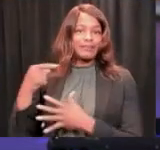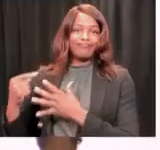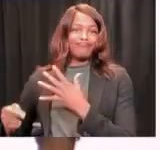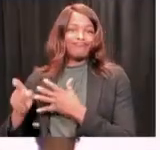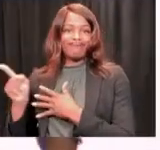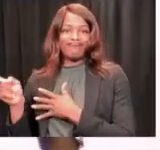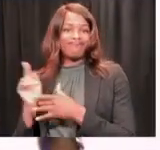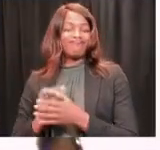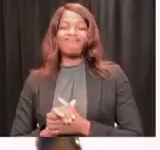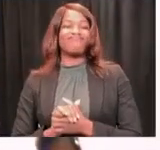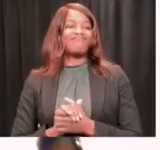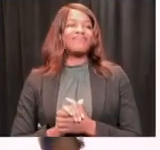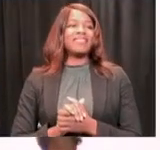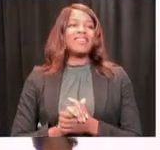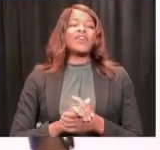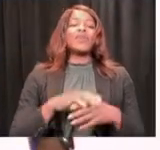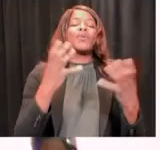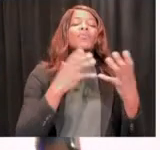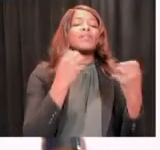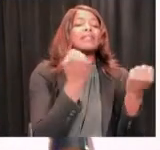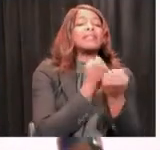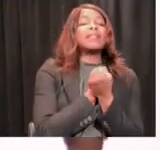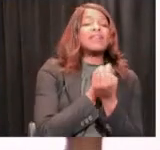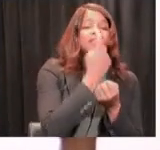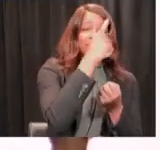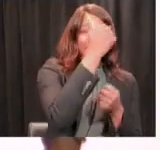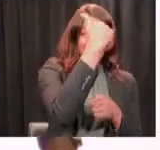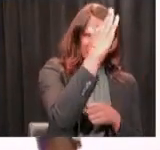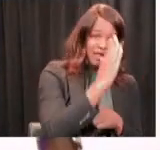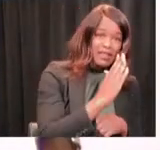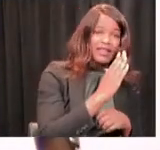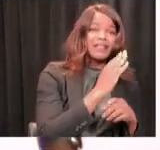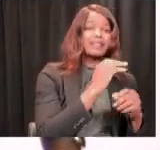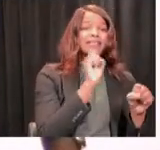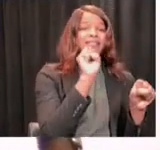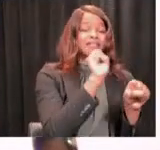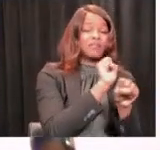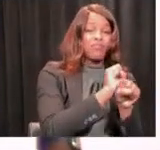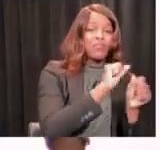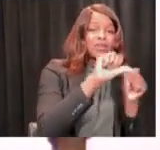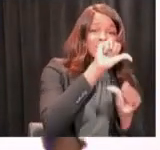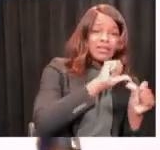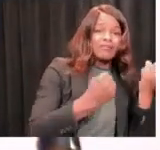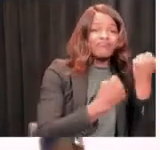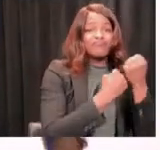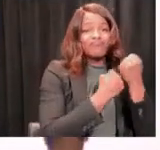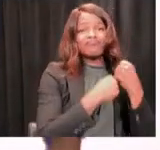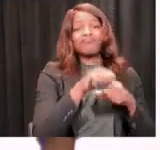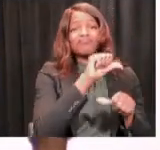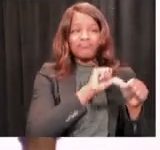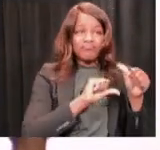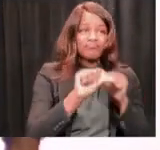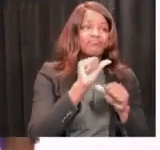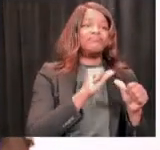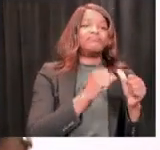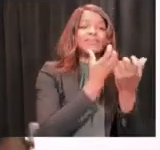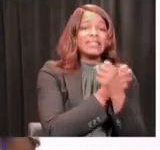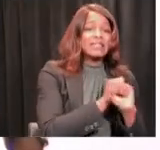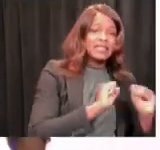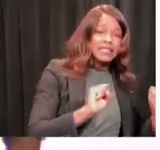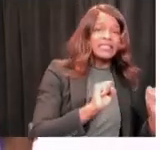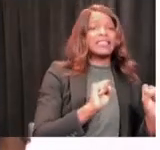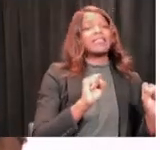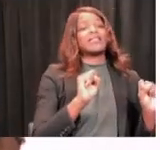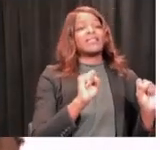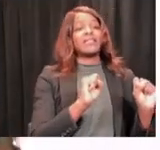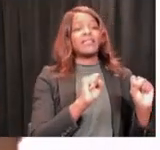God, a love for God, a love for each other, supporting each other, caring for one another, hardworking, a safe place